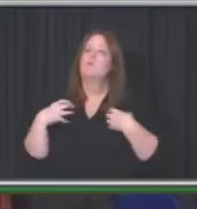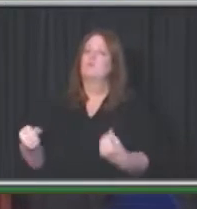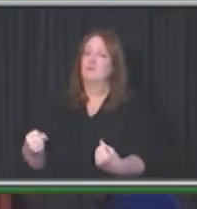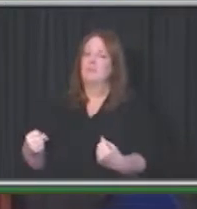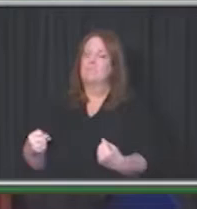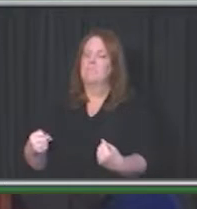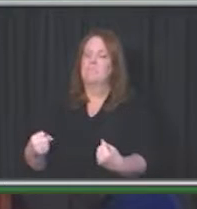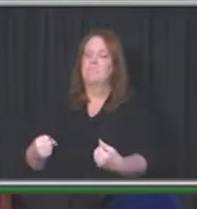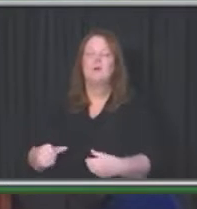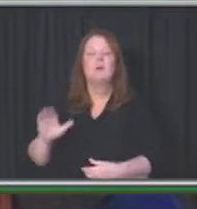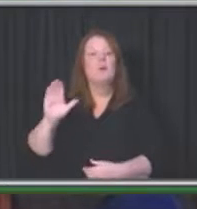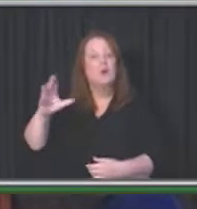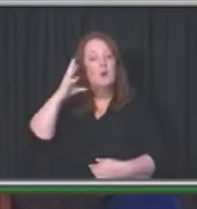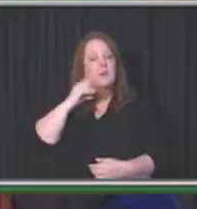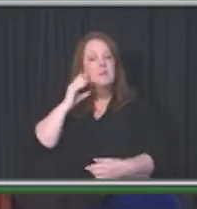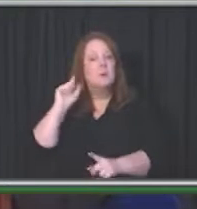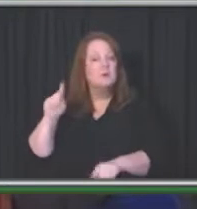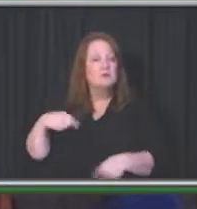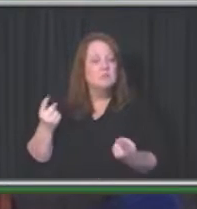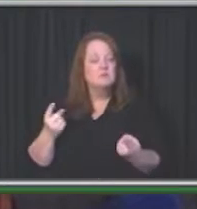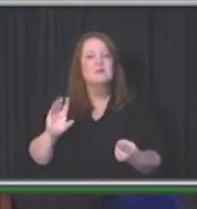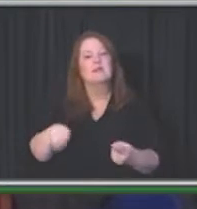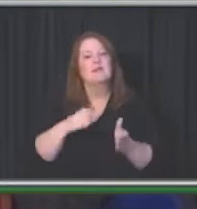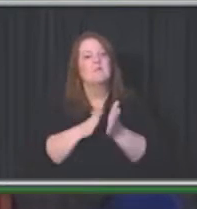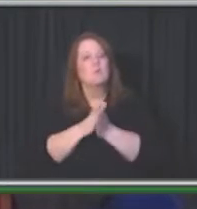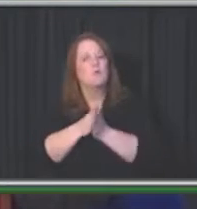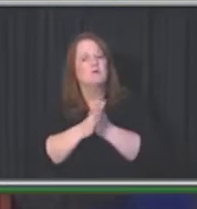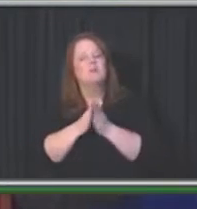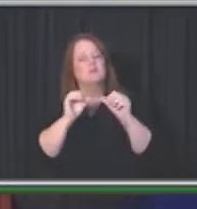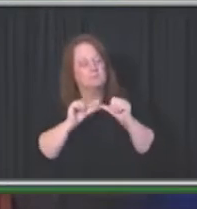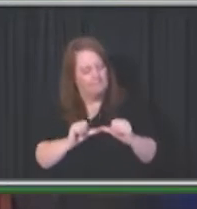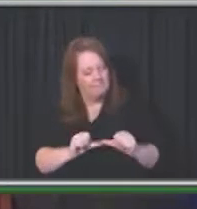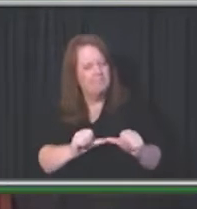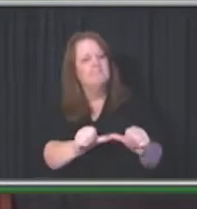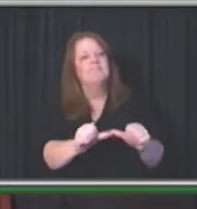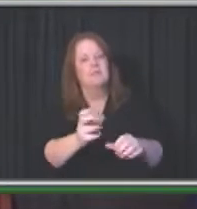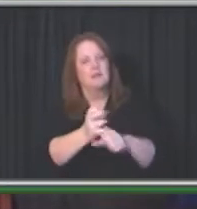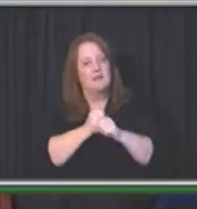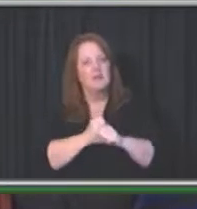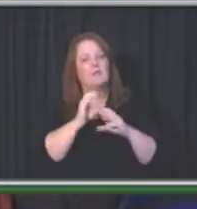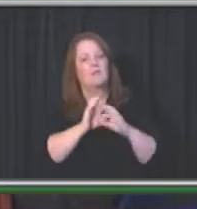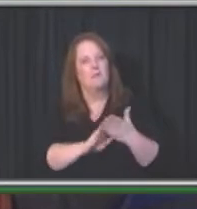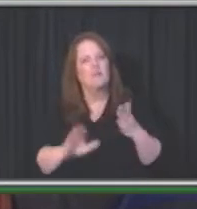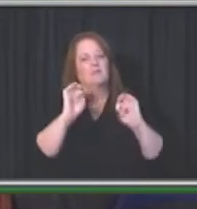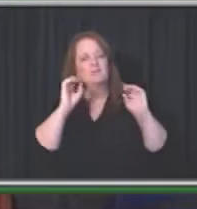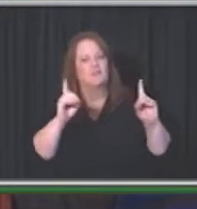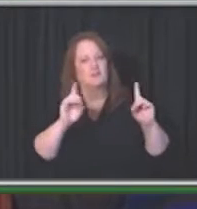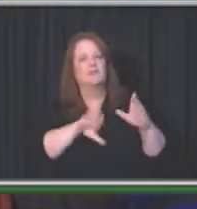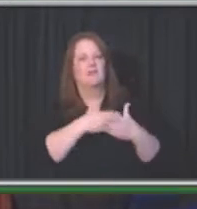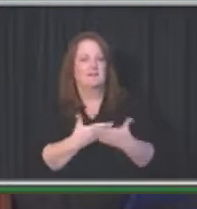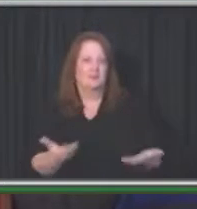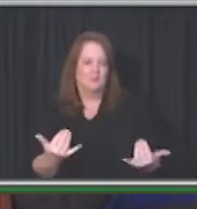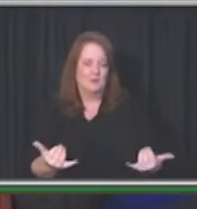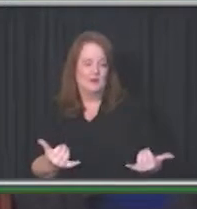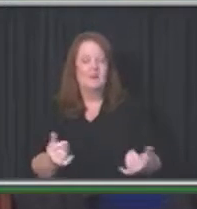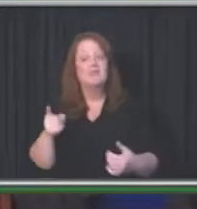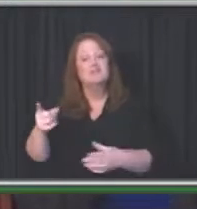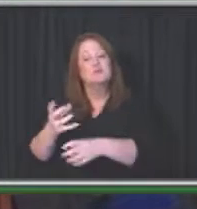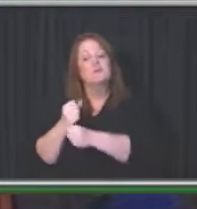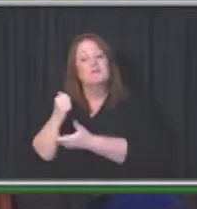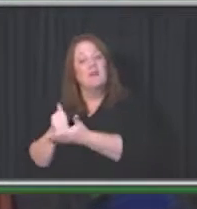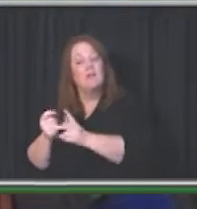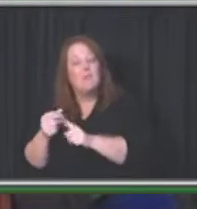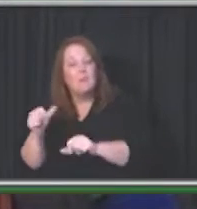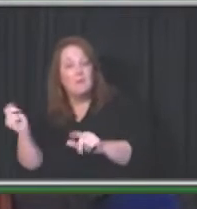Those experiences gave her the motivation to further her education and to be here today. And with the help of others and a desire for a